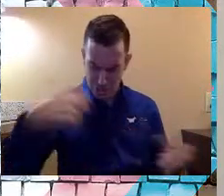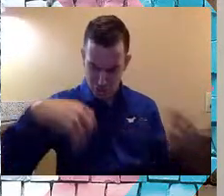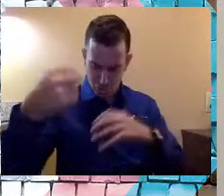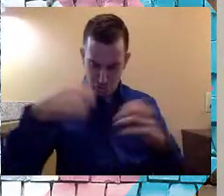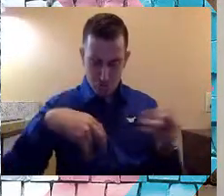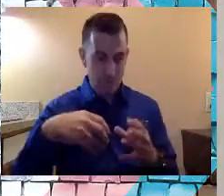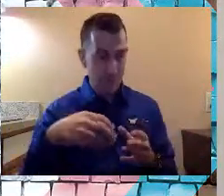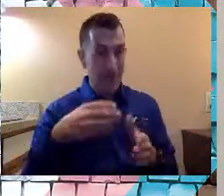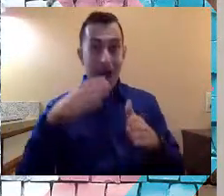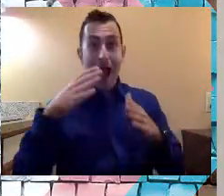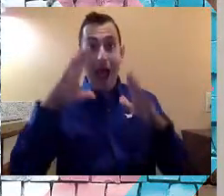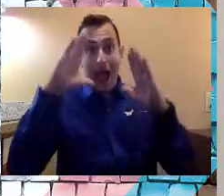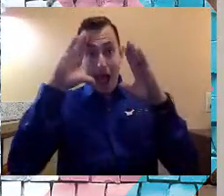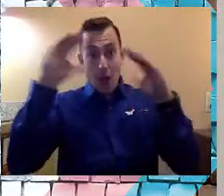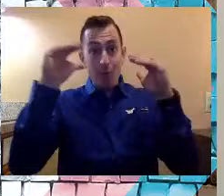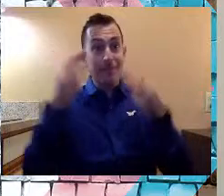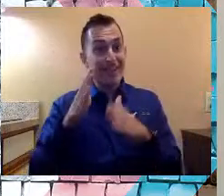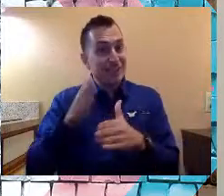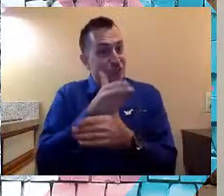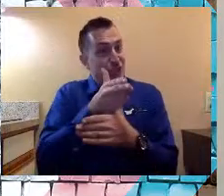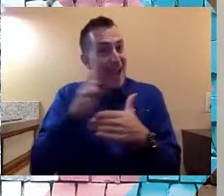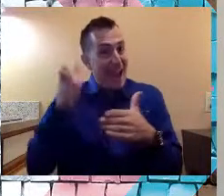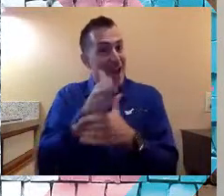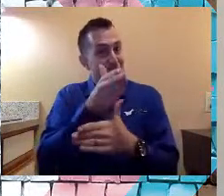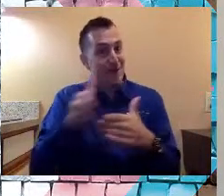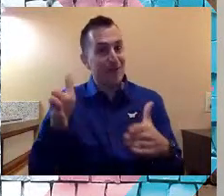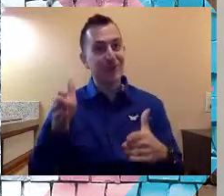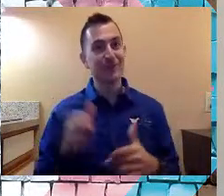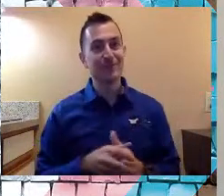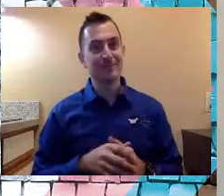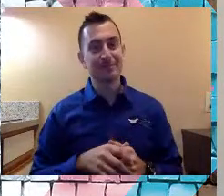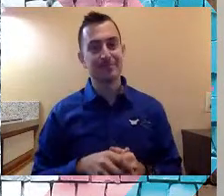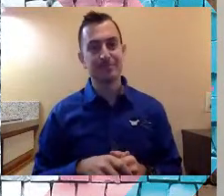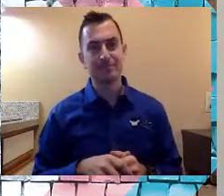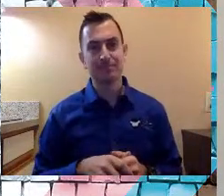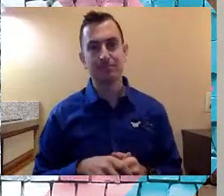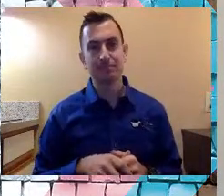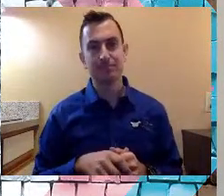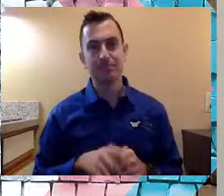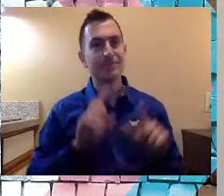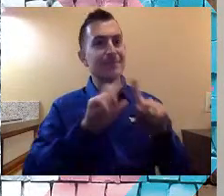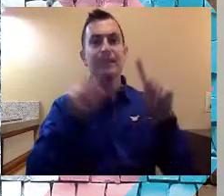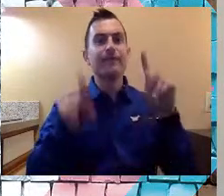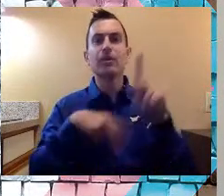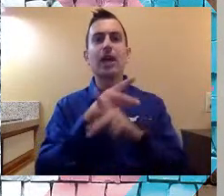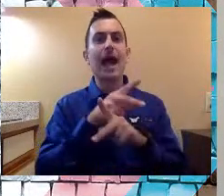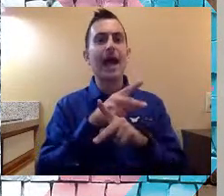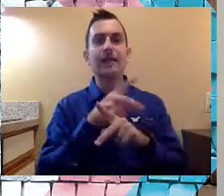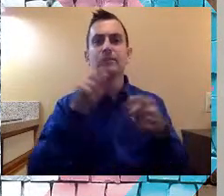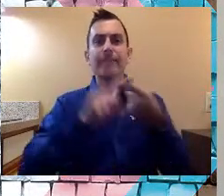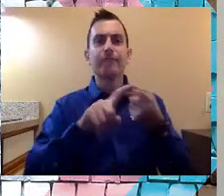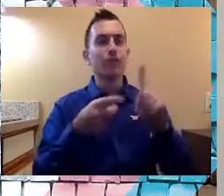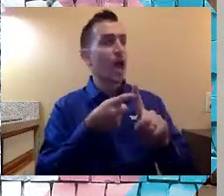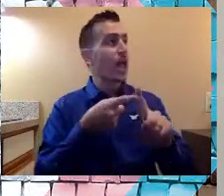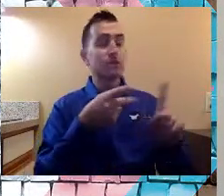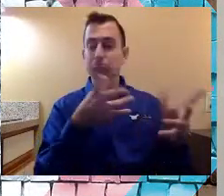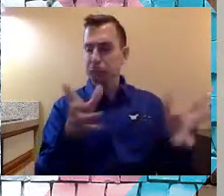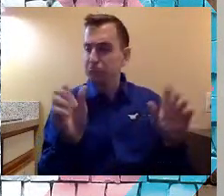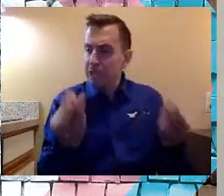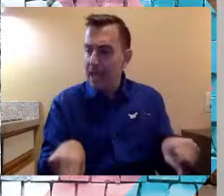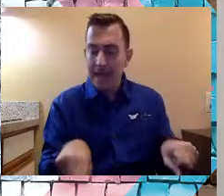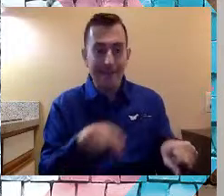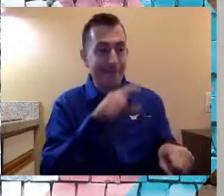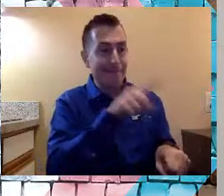share. That would be nice. It's okay to have different kinds of friends. Look, this lady is friends with